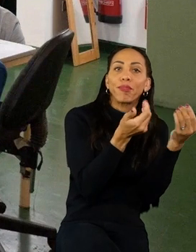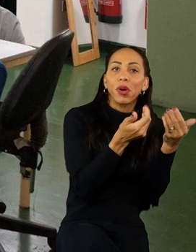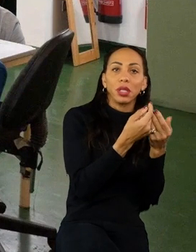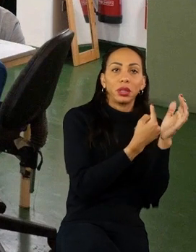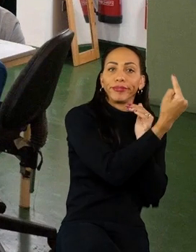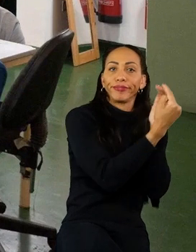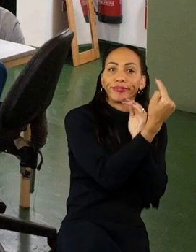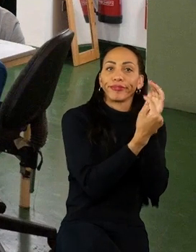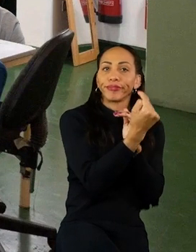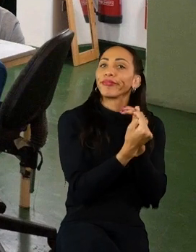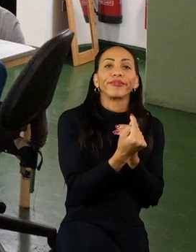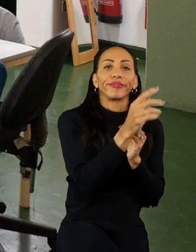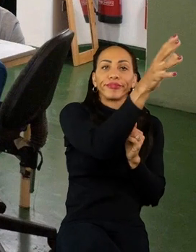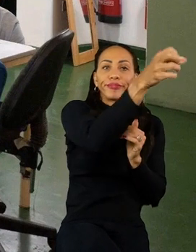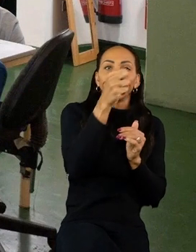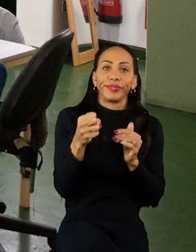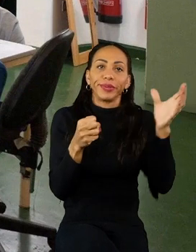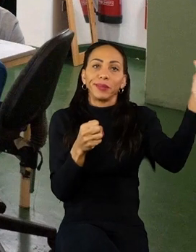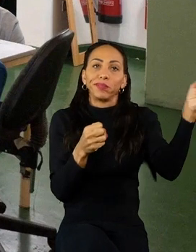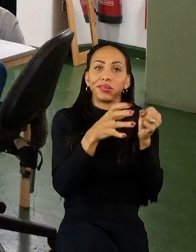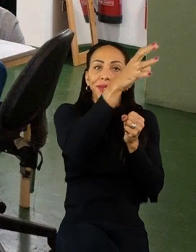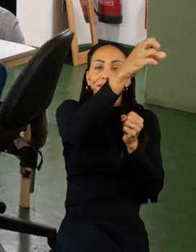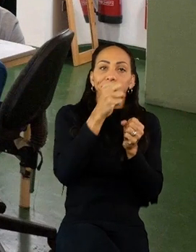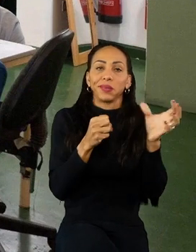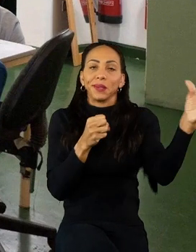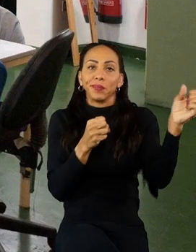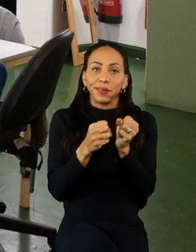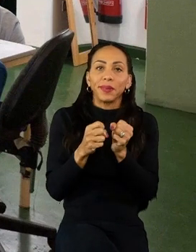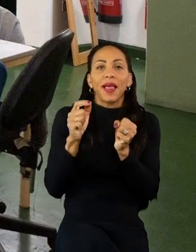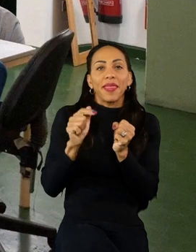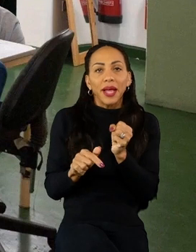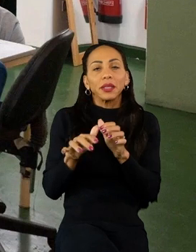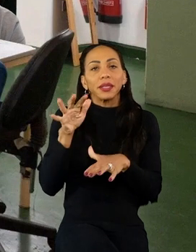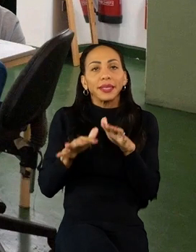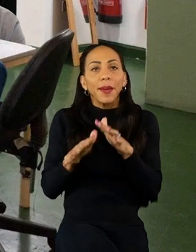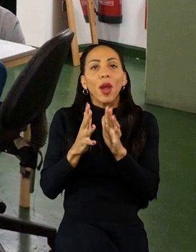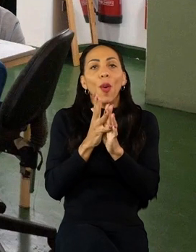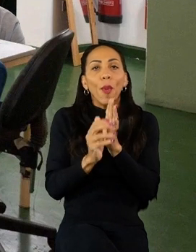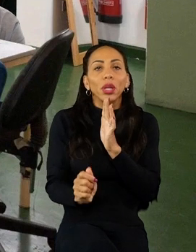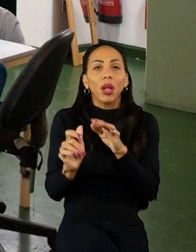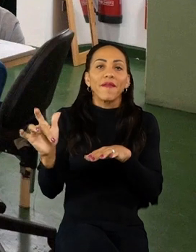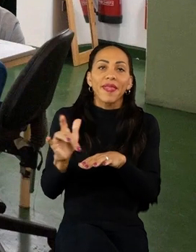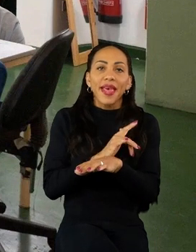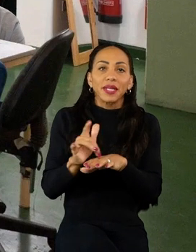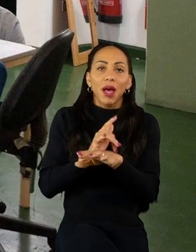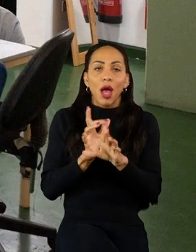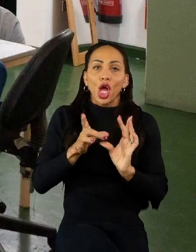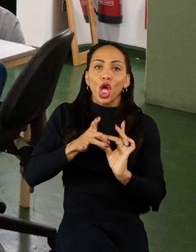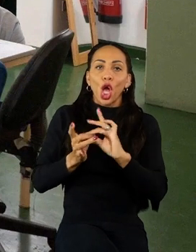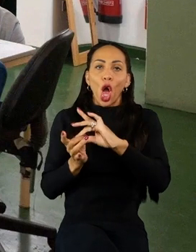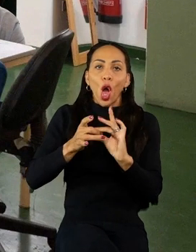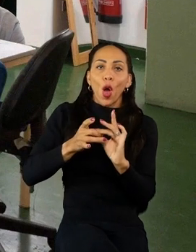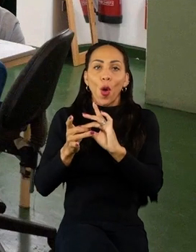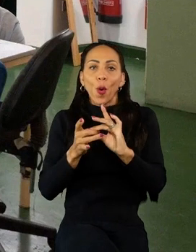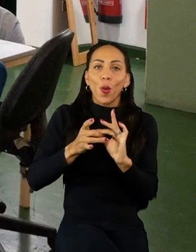attempt to put everybody into the same space, which really lends itself to theatre. That idea of